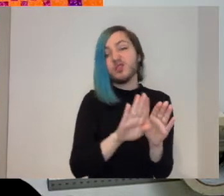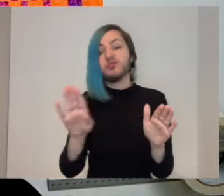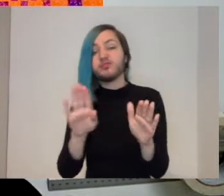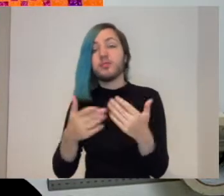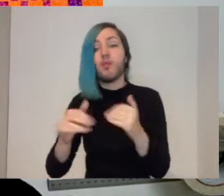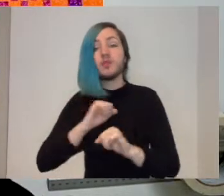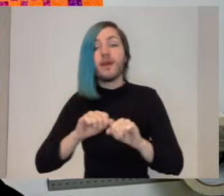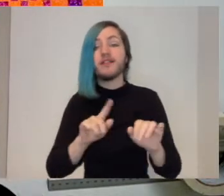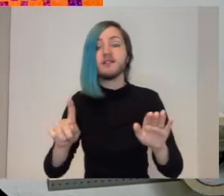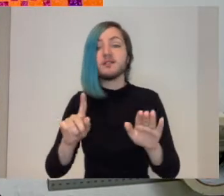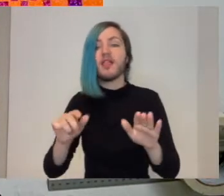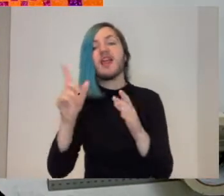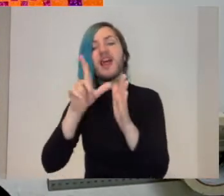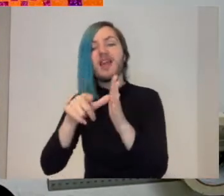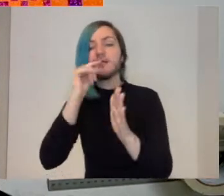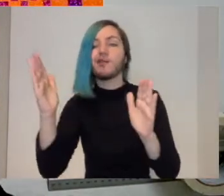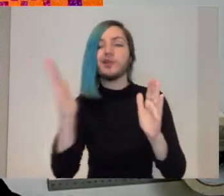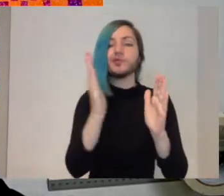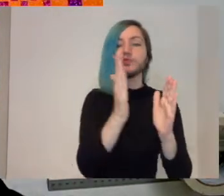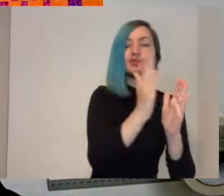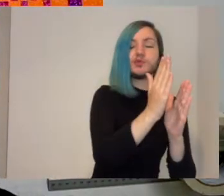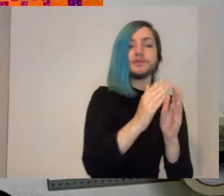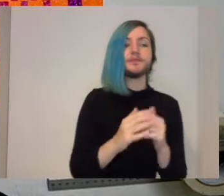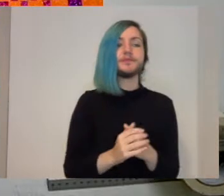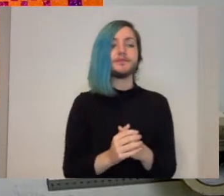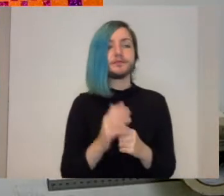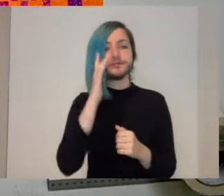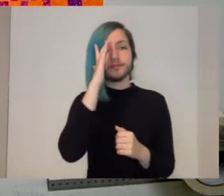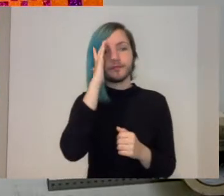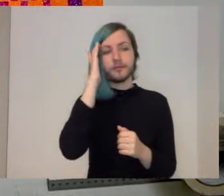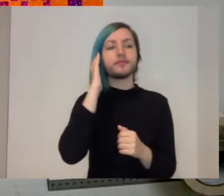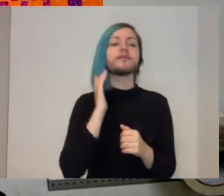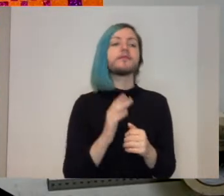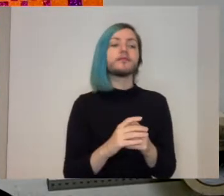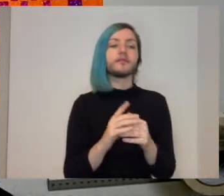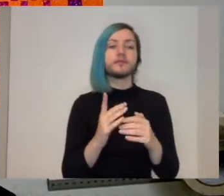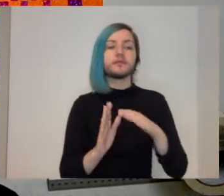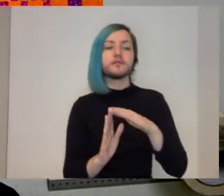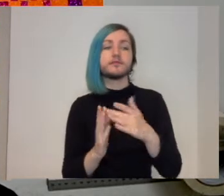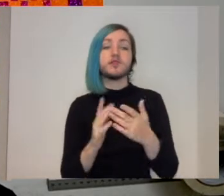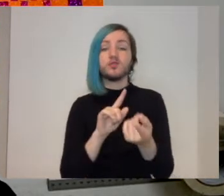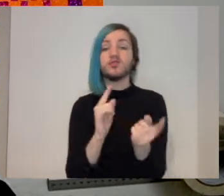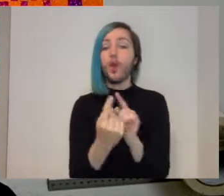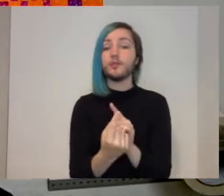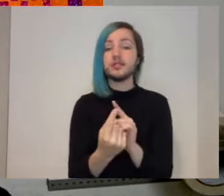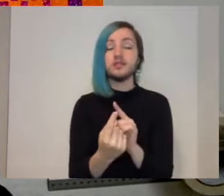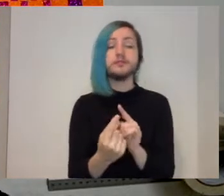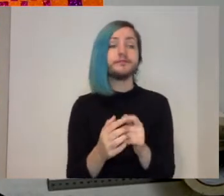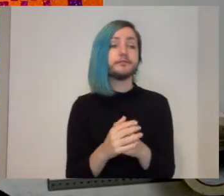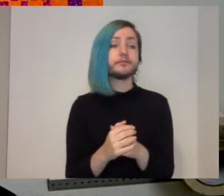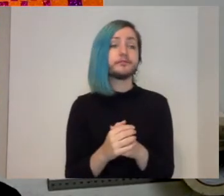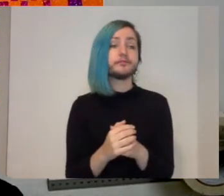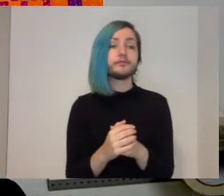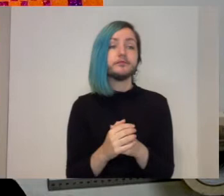there's a bit more space, and then afterwards we push it to go next door. So just doing the reverse of what you've already